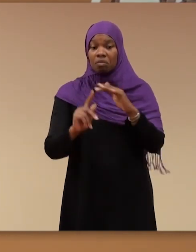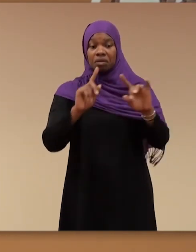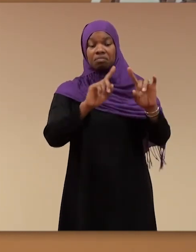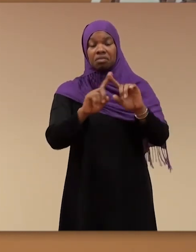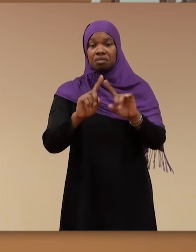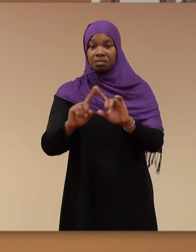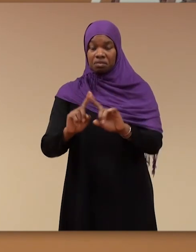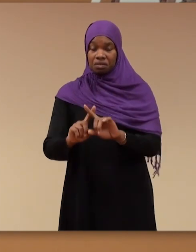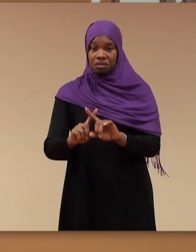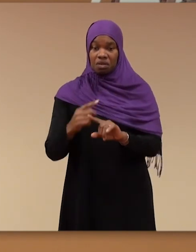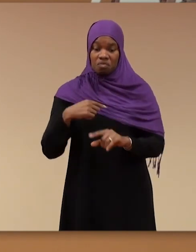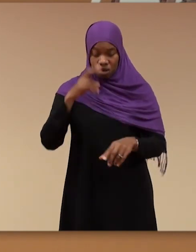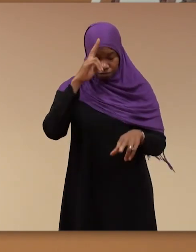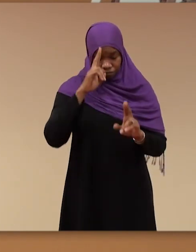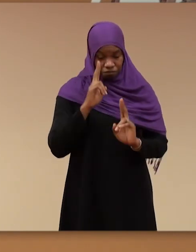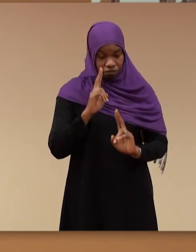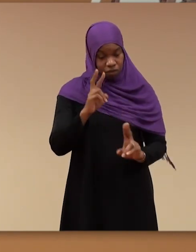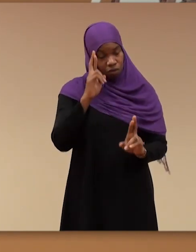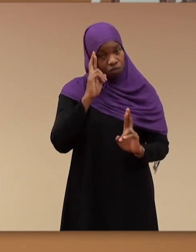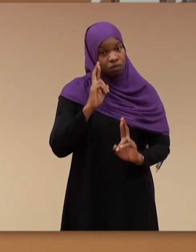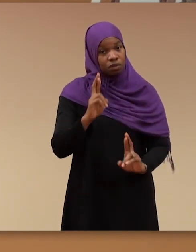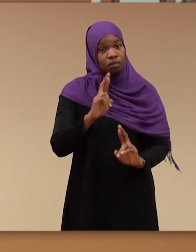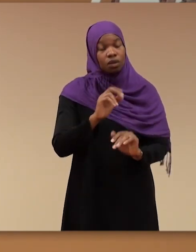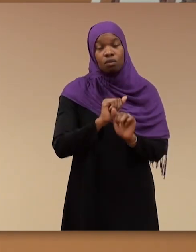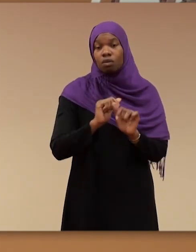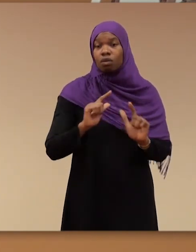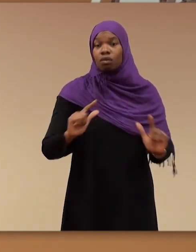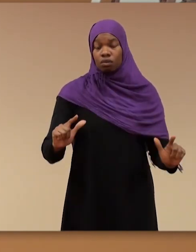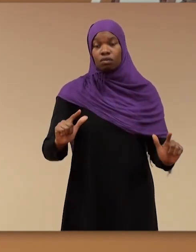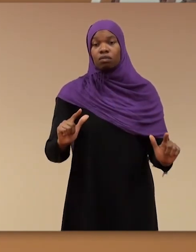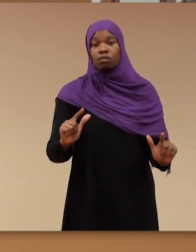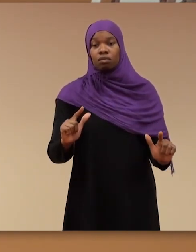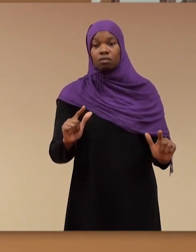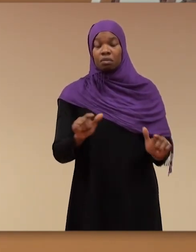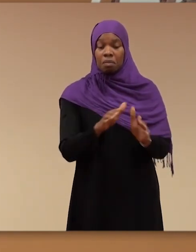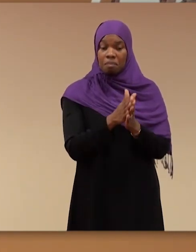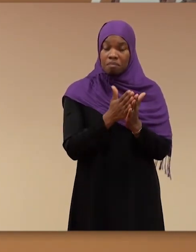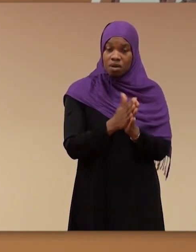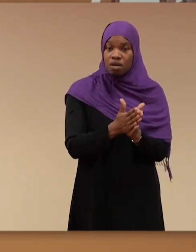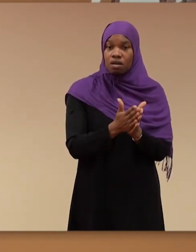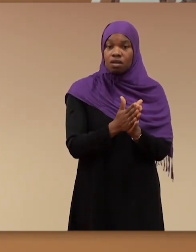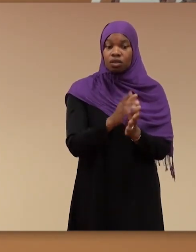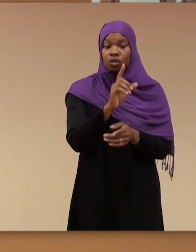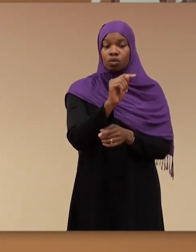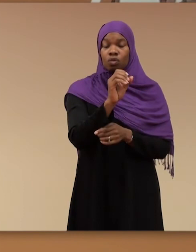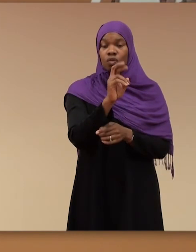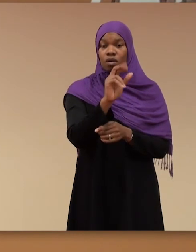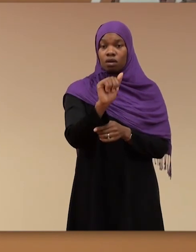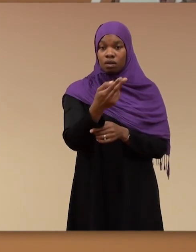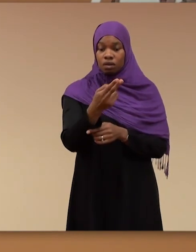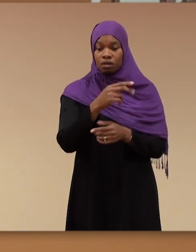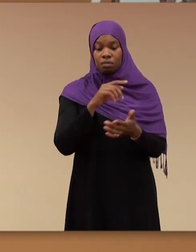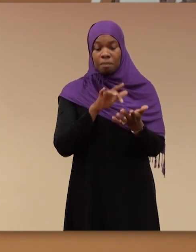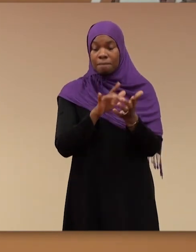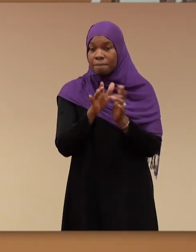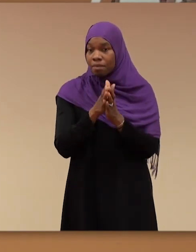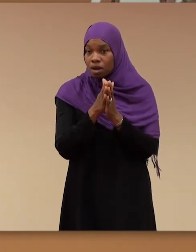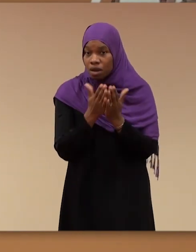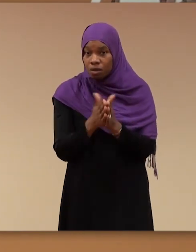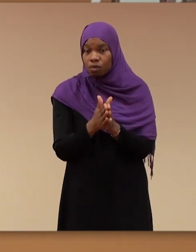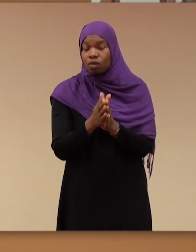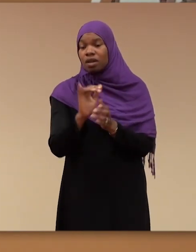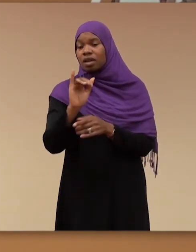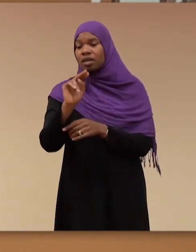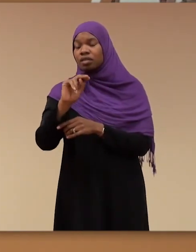books of the Bible, the Torah and the Injil. And we tell the people those are books of wisdom